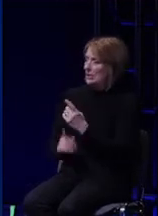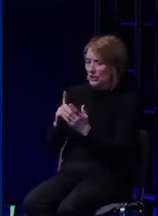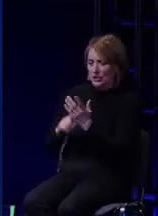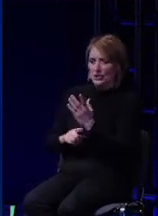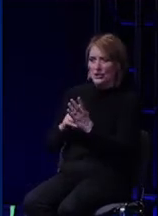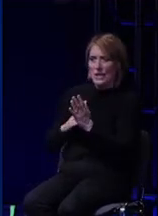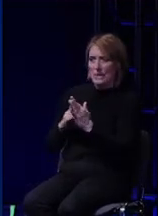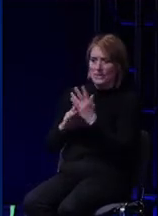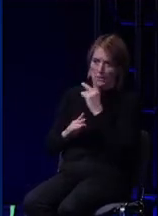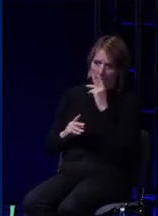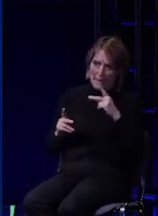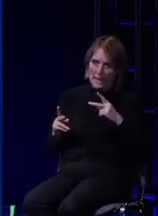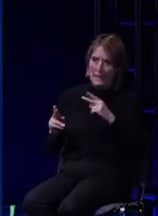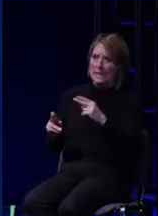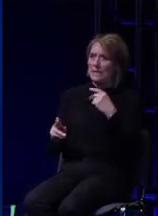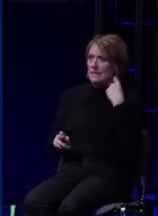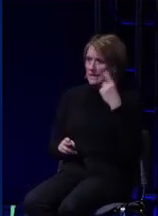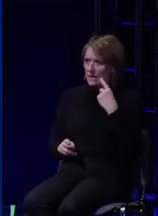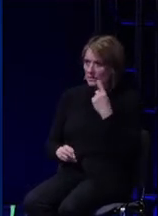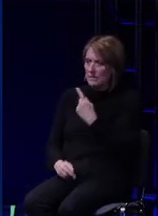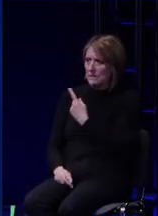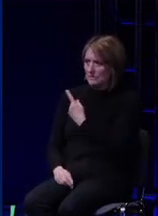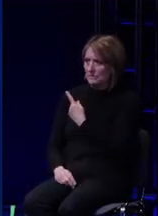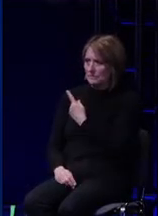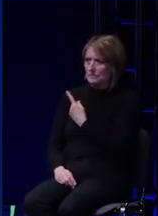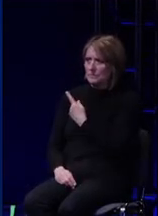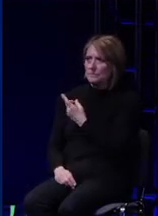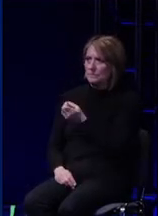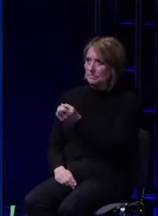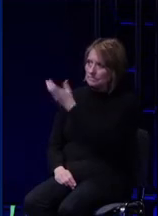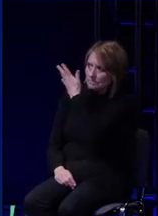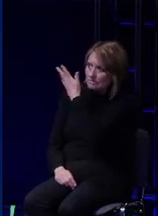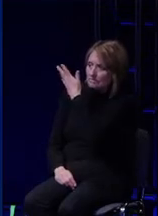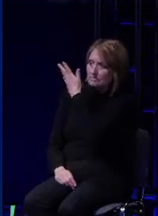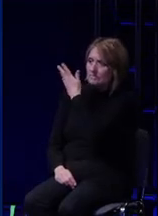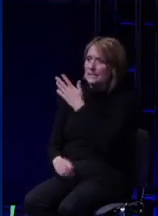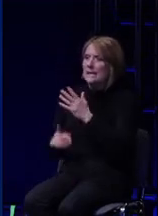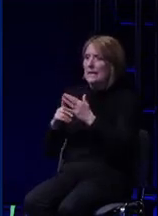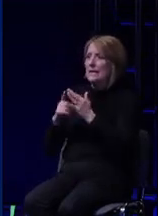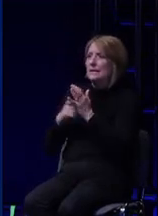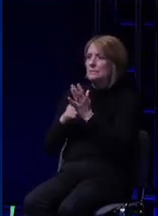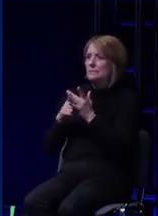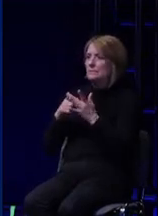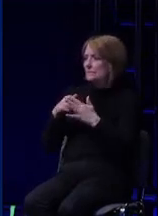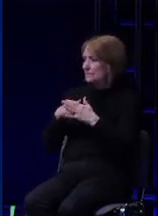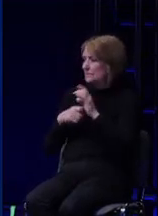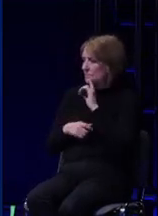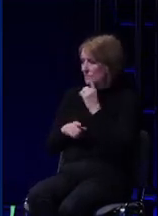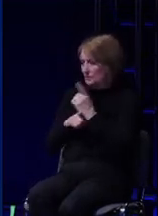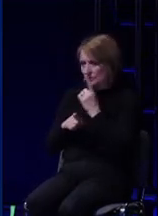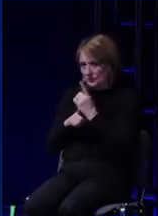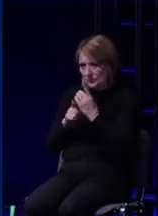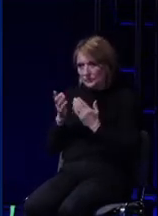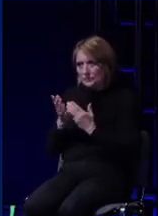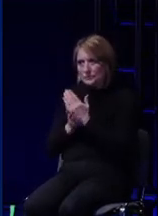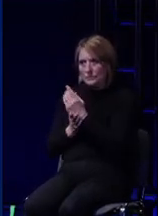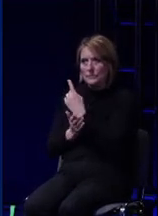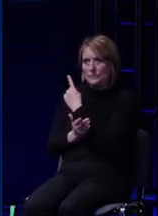the sound on the whole thing, but Eric's gonna talk over it real quick. Tell me about